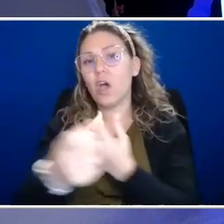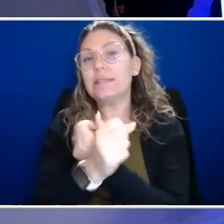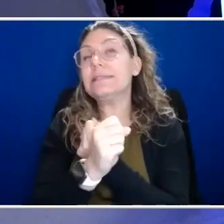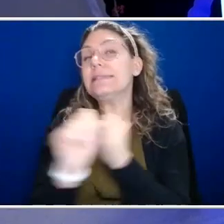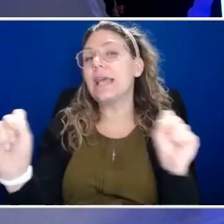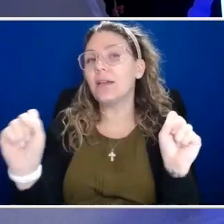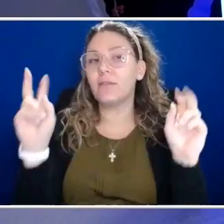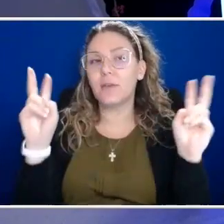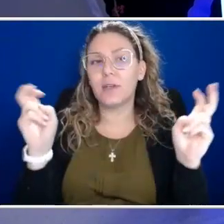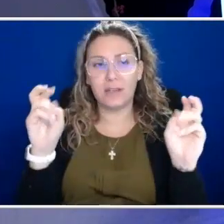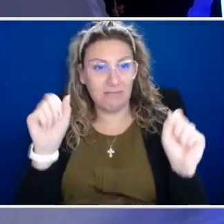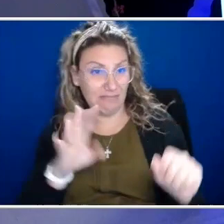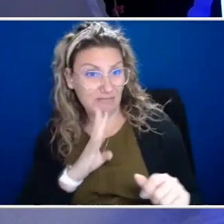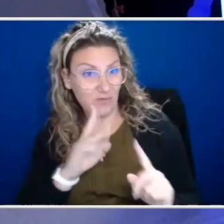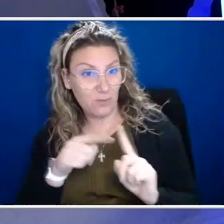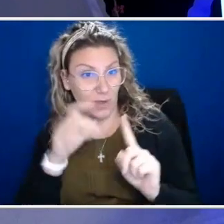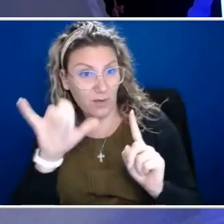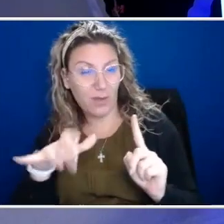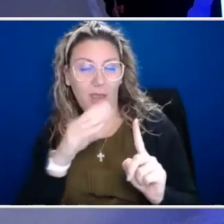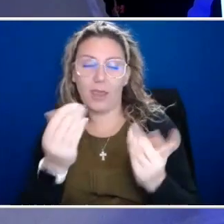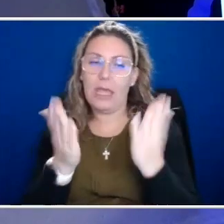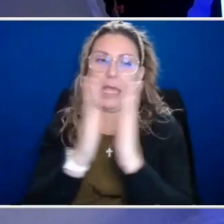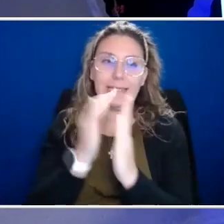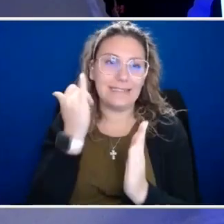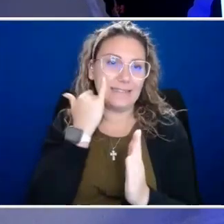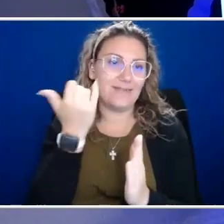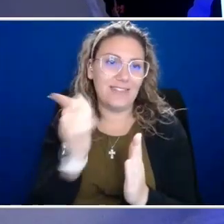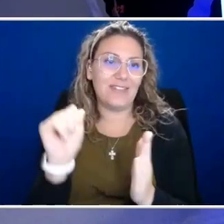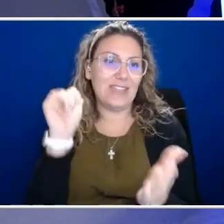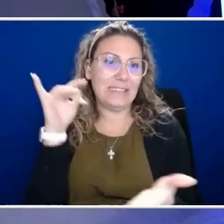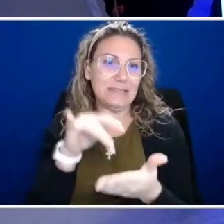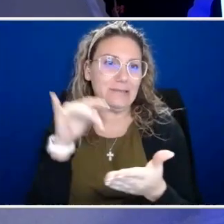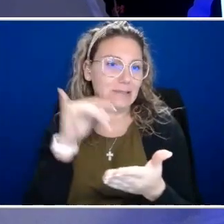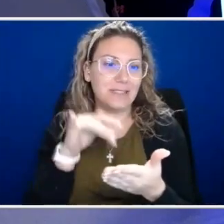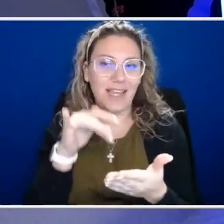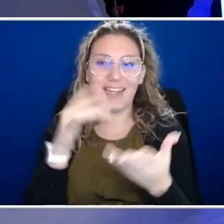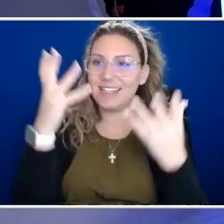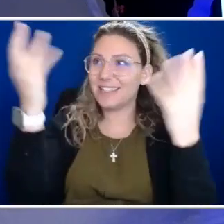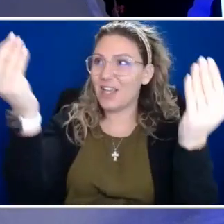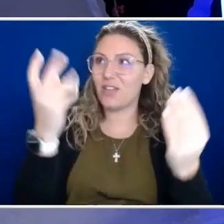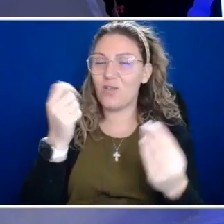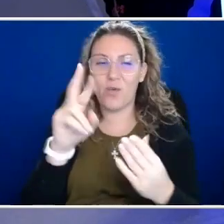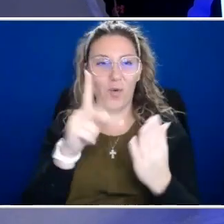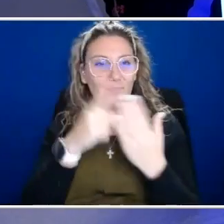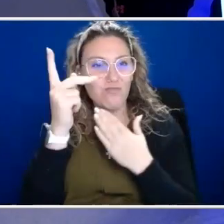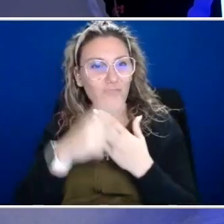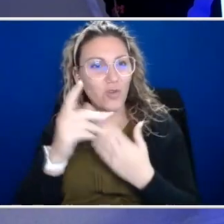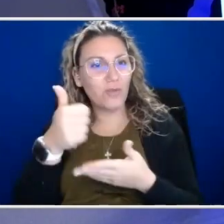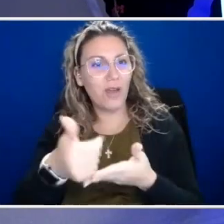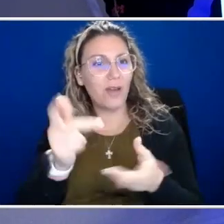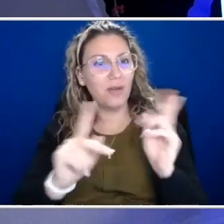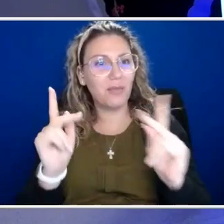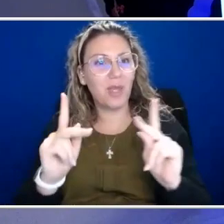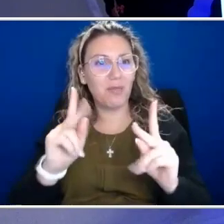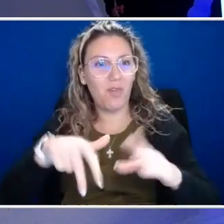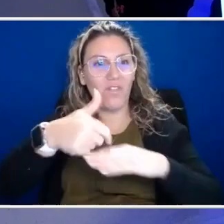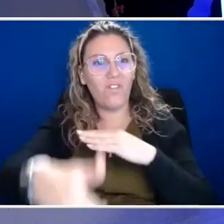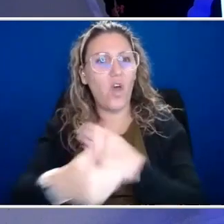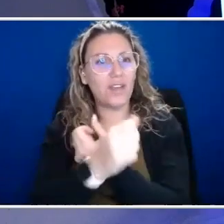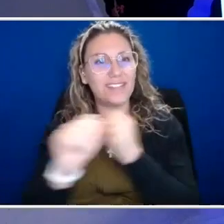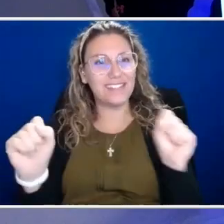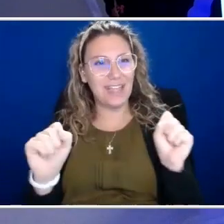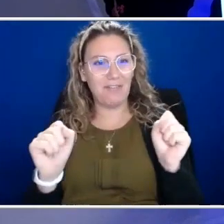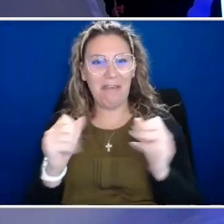that. And also she's asking if there's any studies that are out there or any programs that help people fall safely. I mean, how many times do I tell my kids,